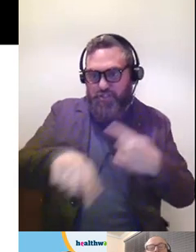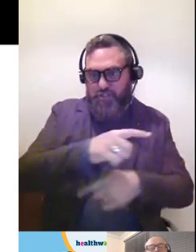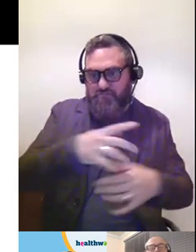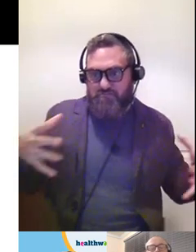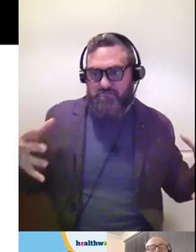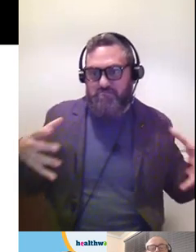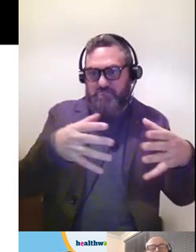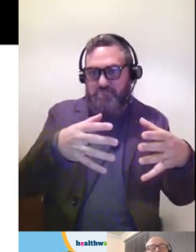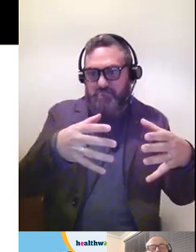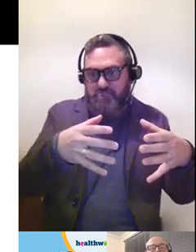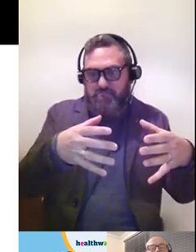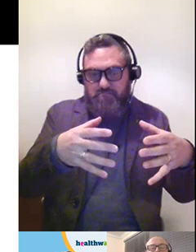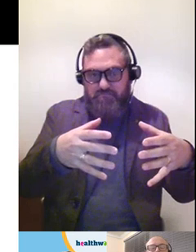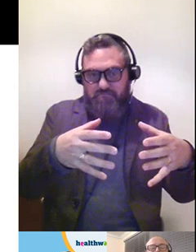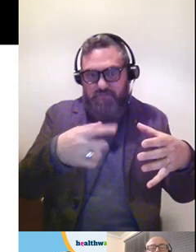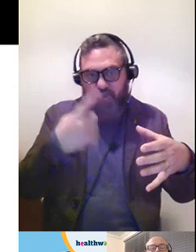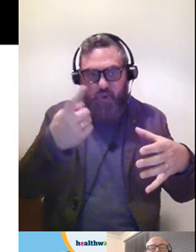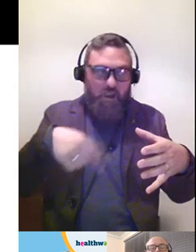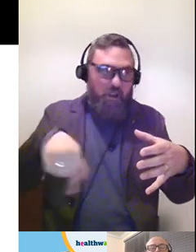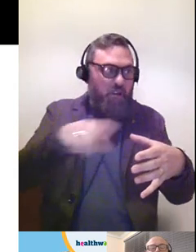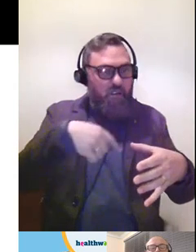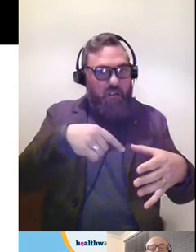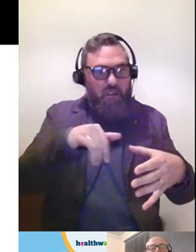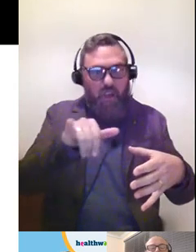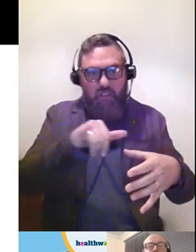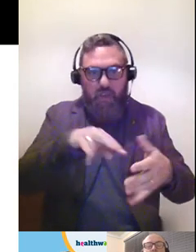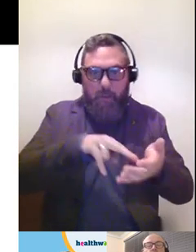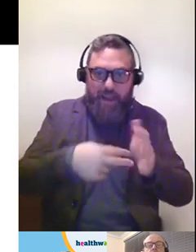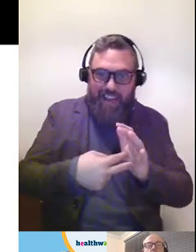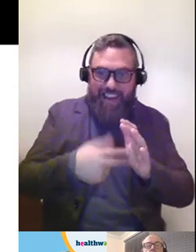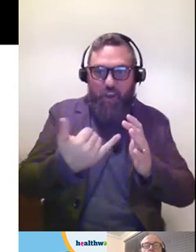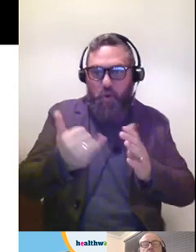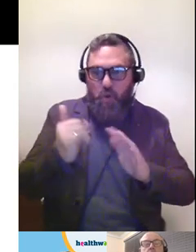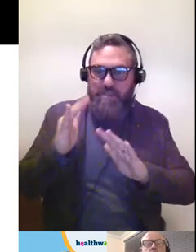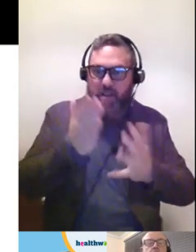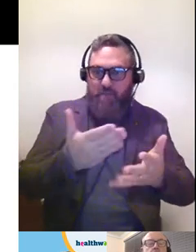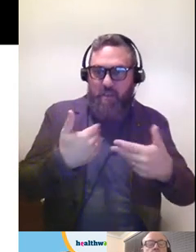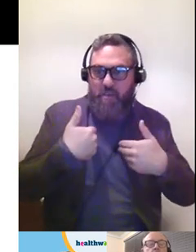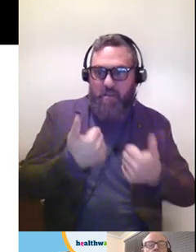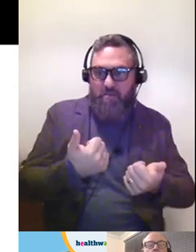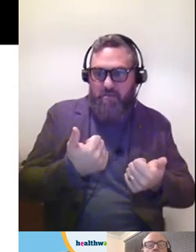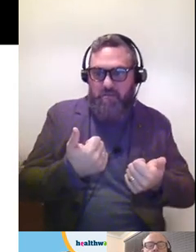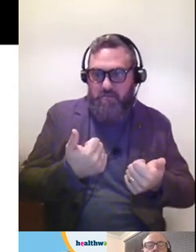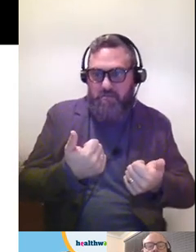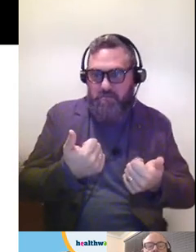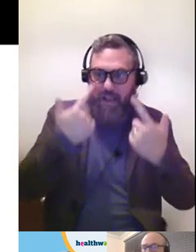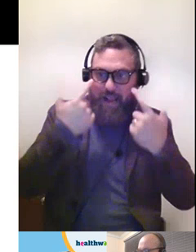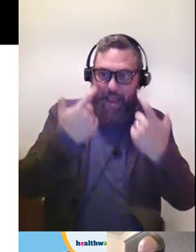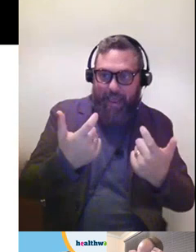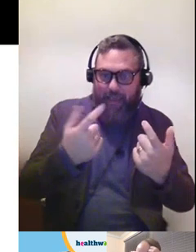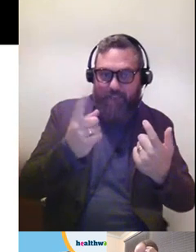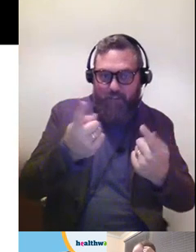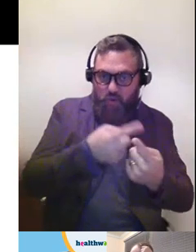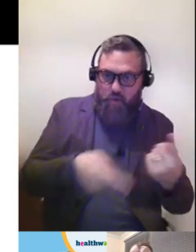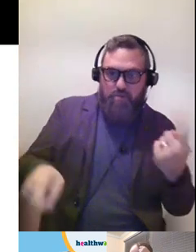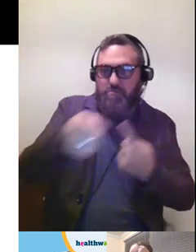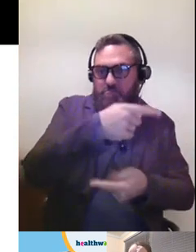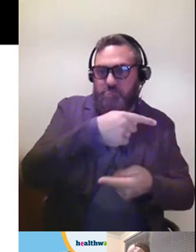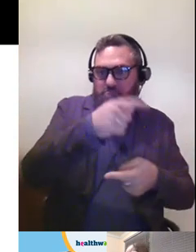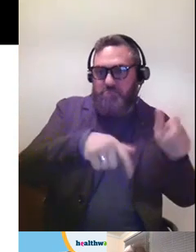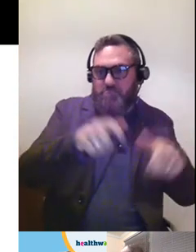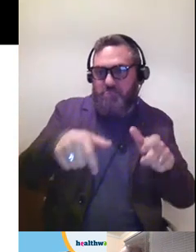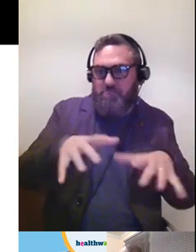who've got a part to play in either planning or delivering health and care to all of our